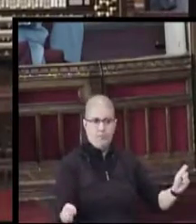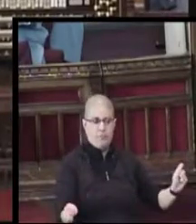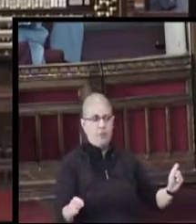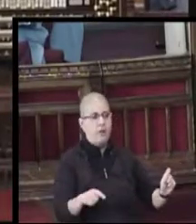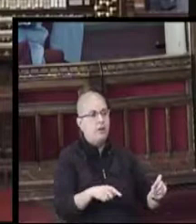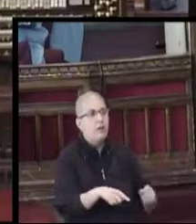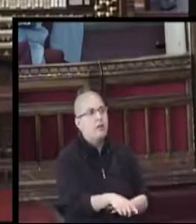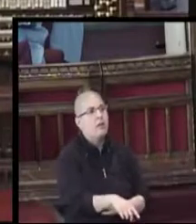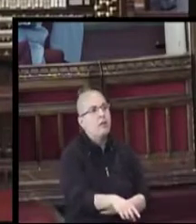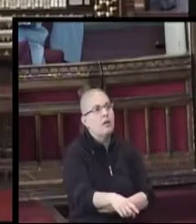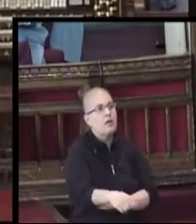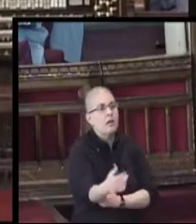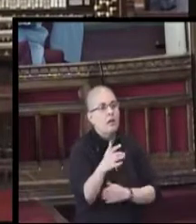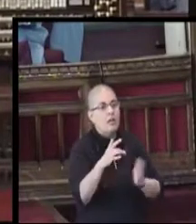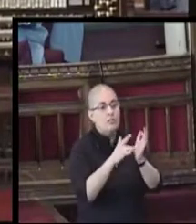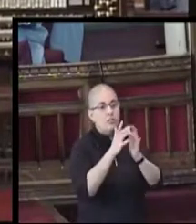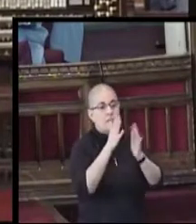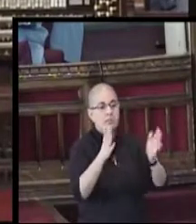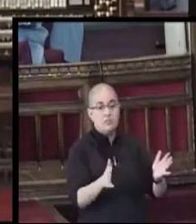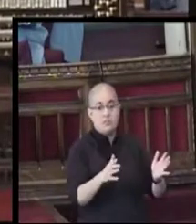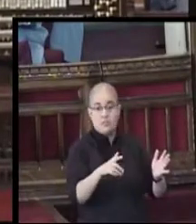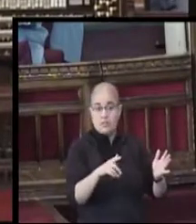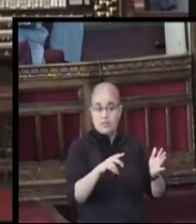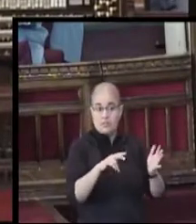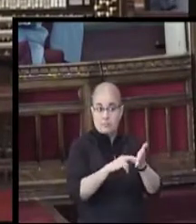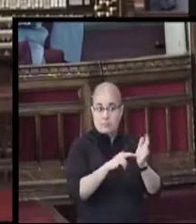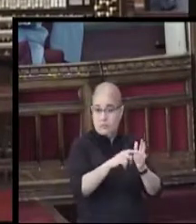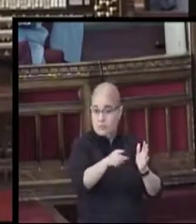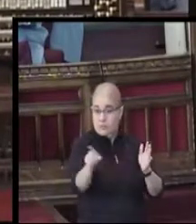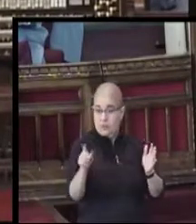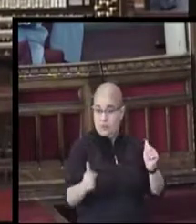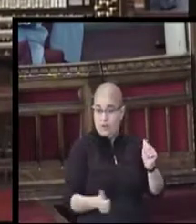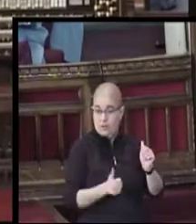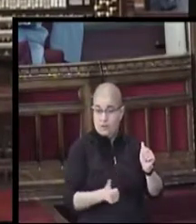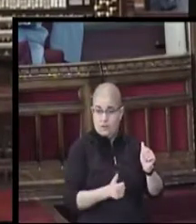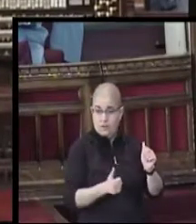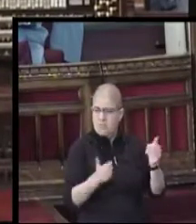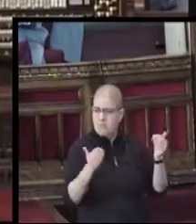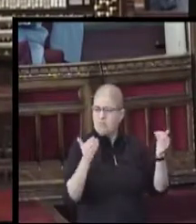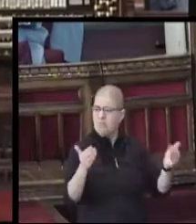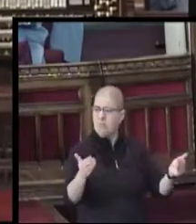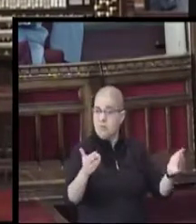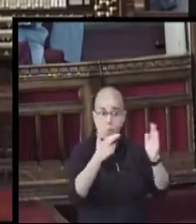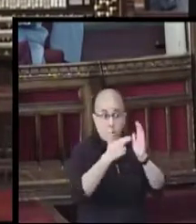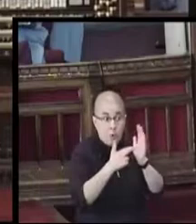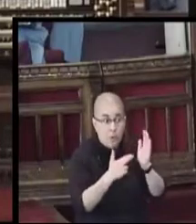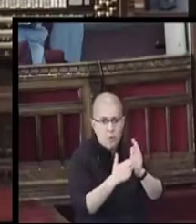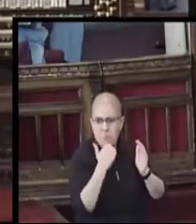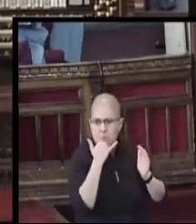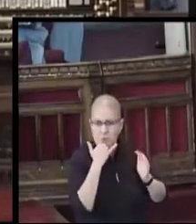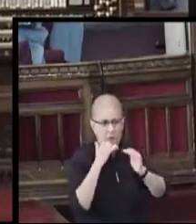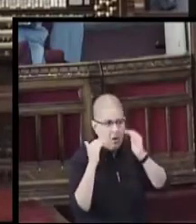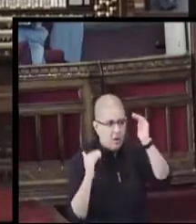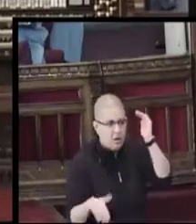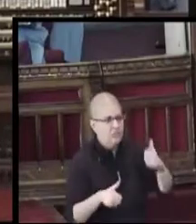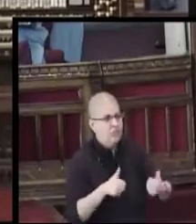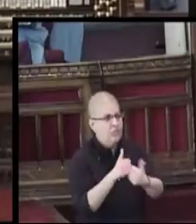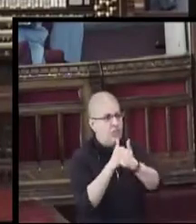And Jesus means for those who follow him to break the rules, to challenge